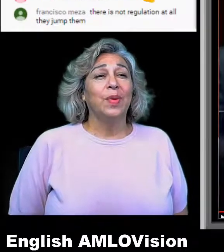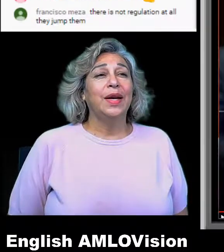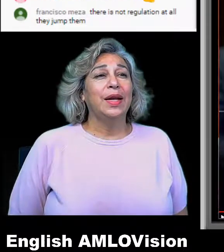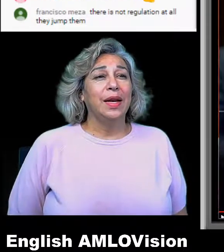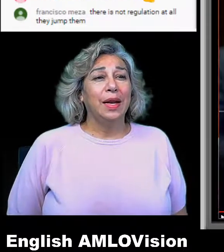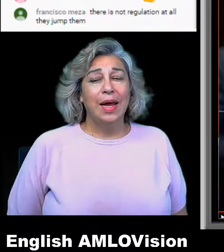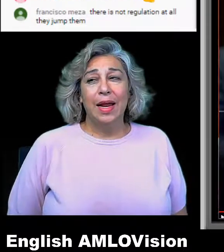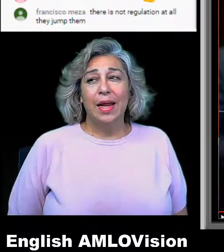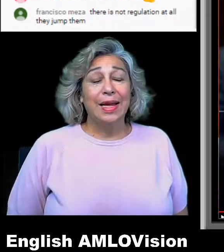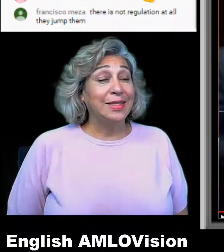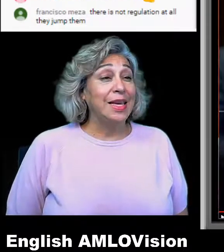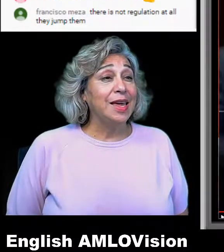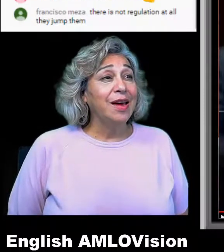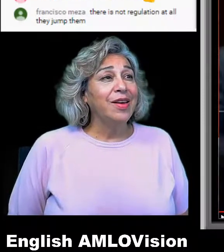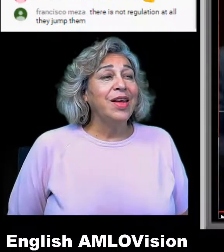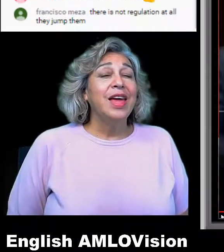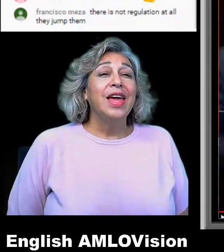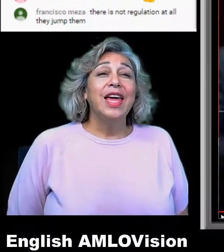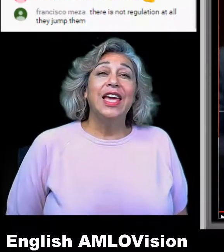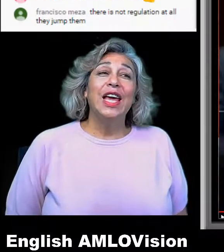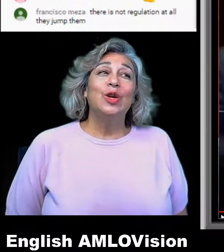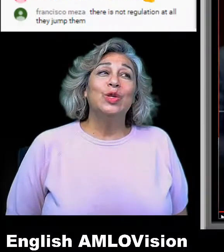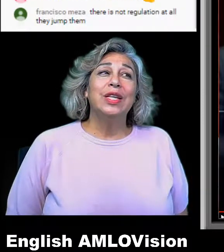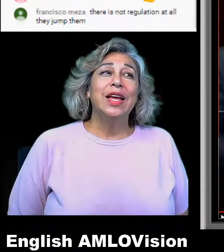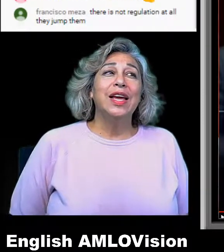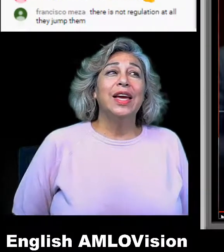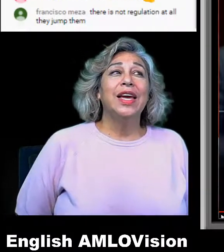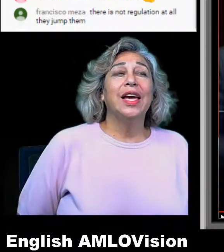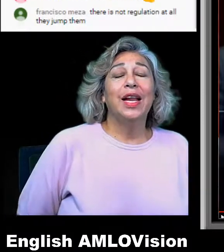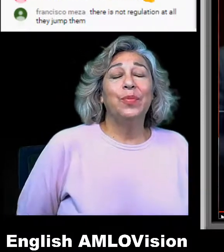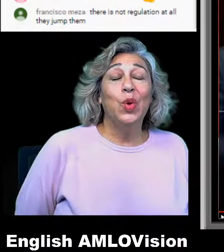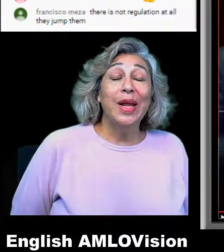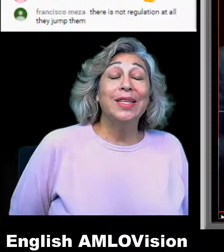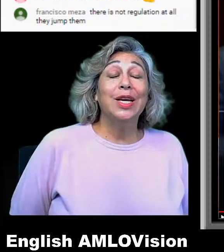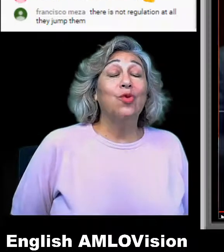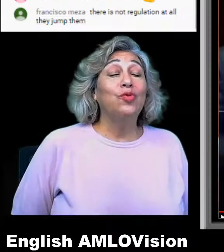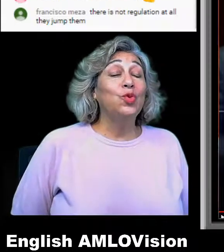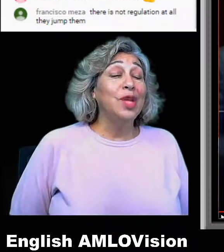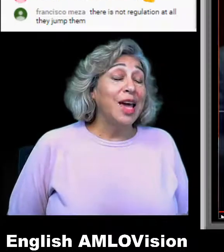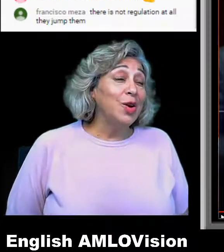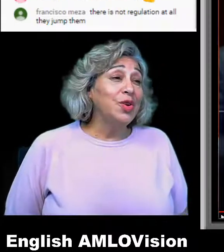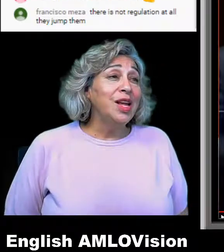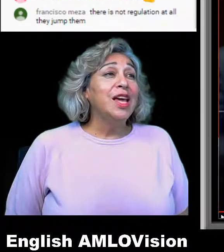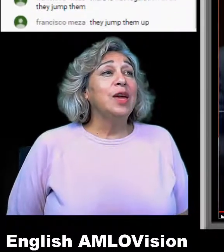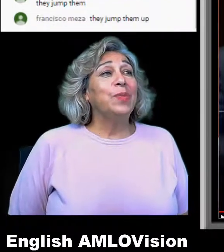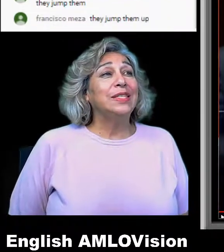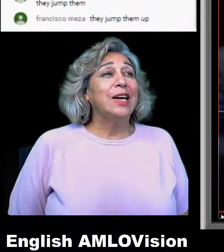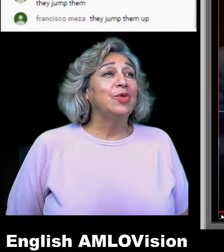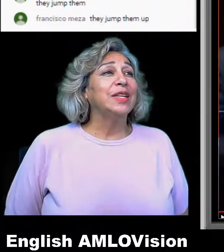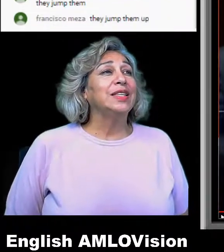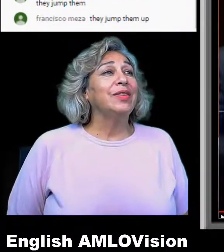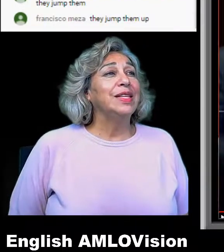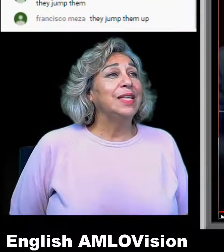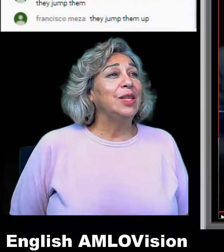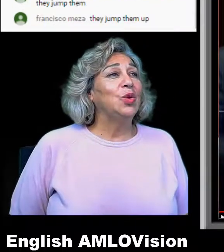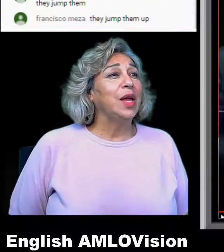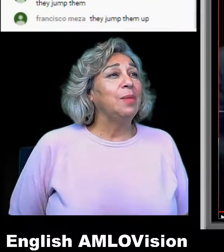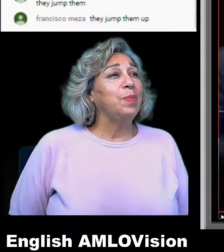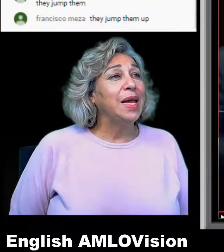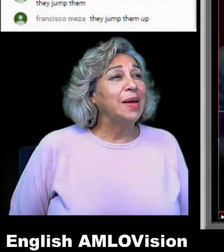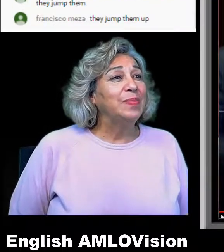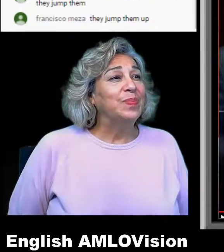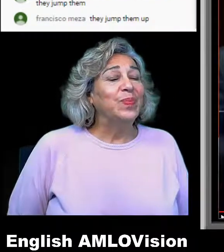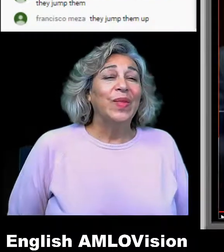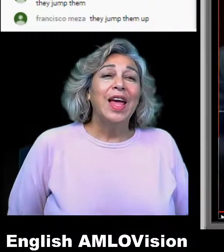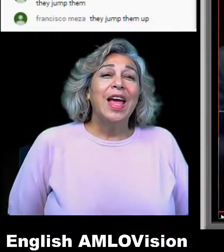que toman la silla, y que los de Morena se confundieron y pensaron que estaba diciendo que el